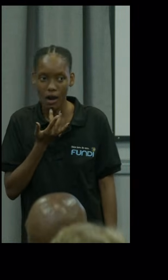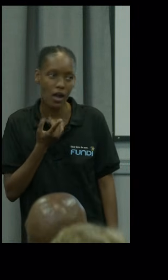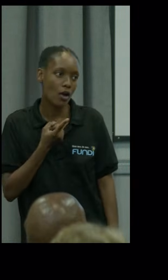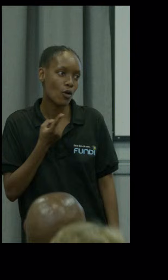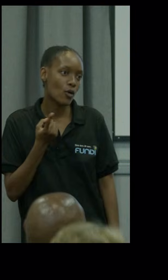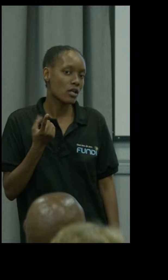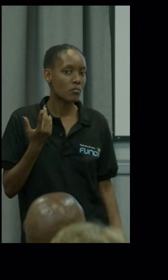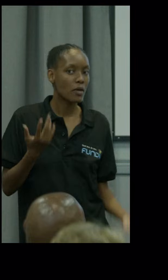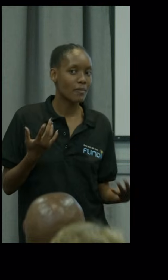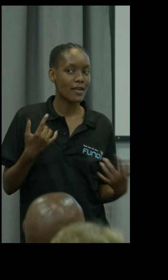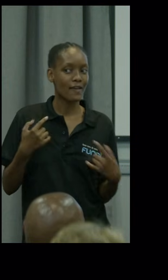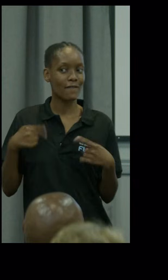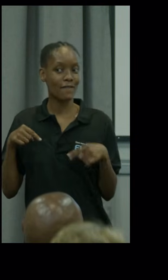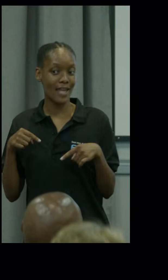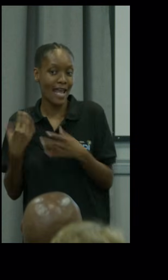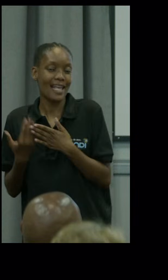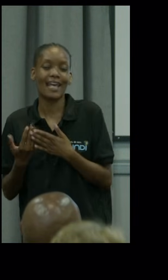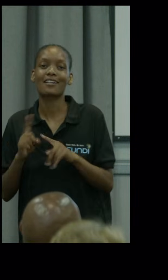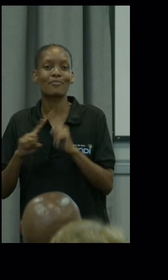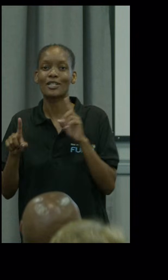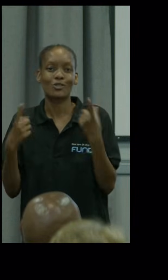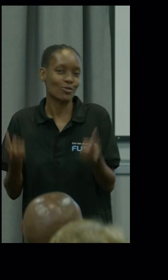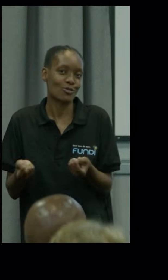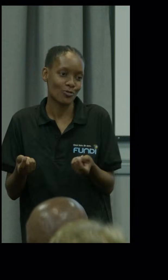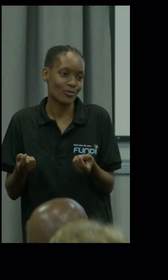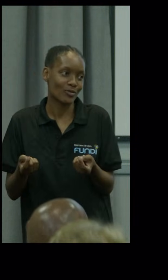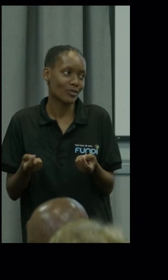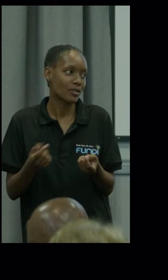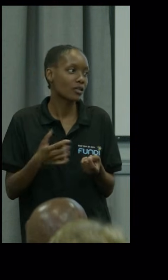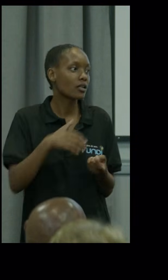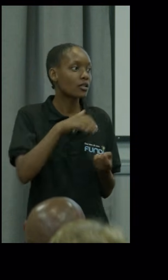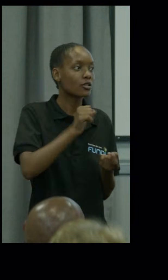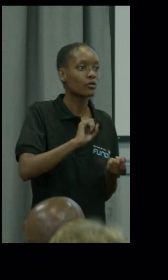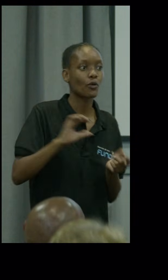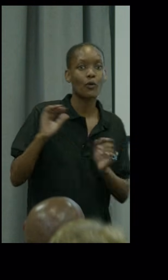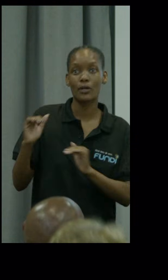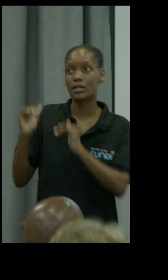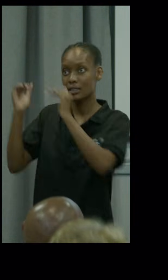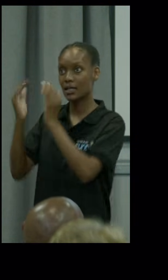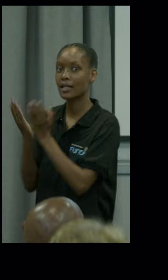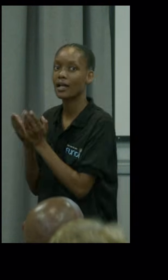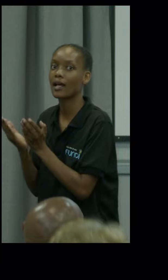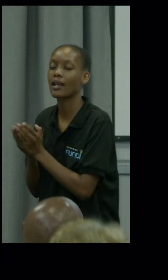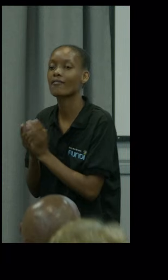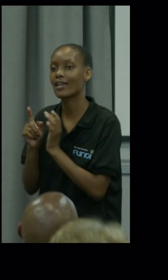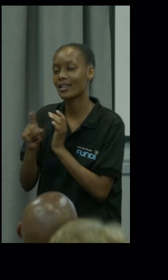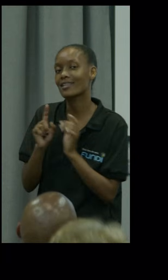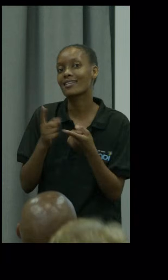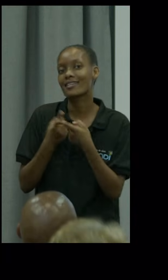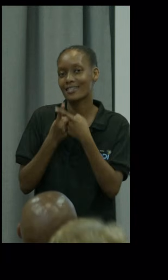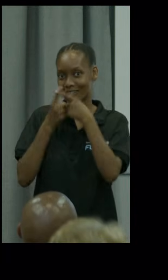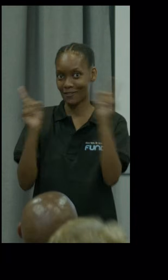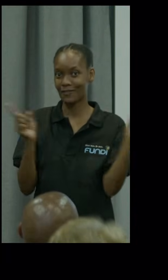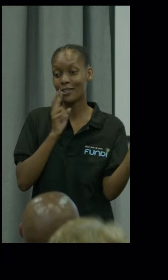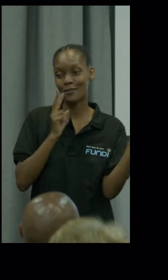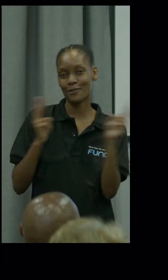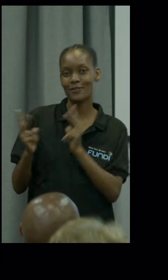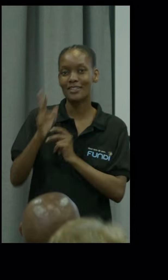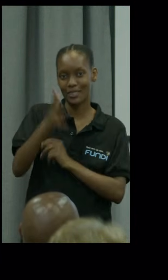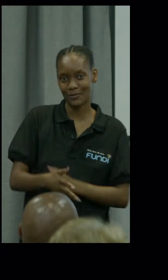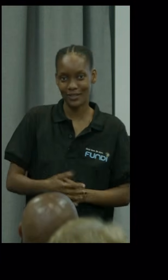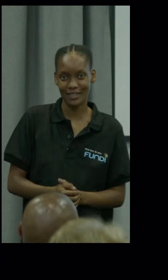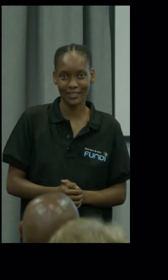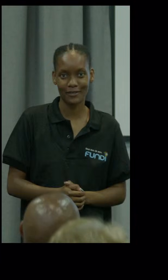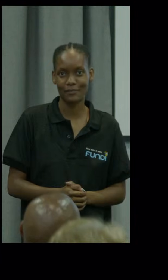fear. Right, we'll see that it's quite different at the secondary level. Next slide, please.